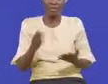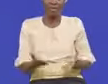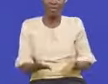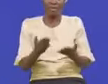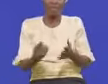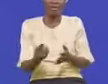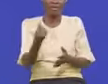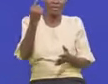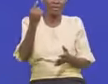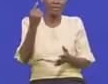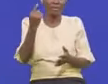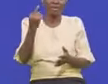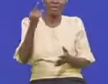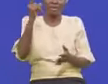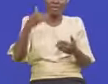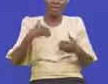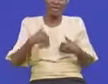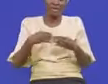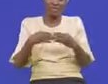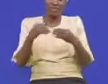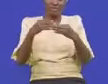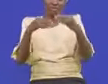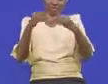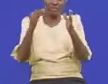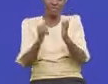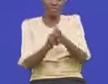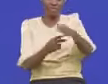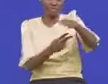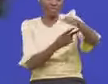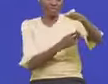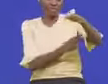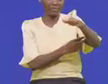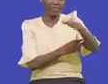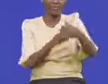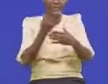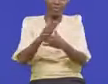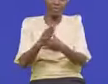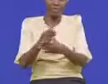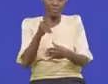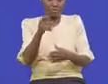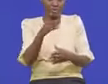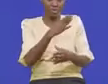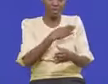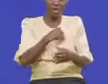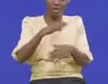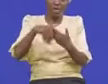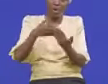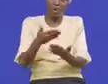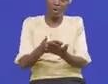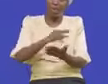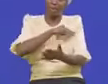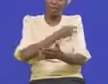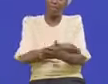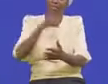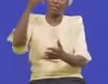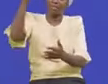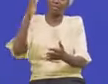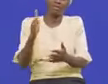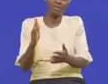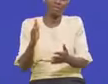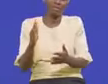O tu ana. le mia kple ŋusẽ katã tɔa dome.